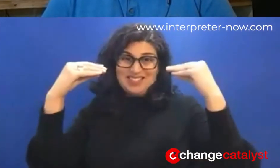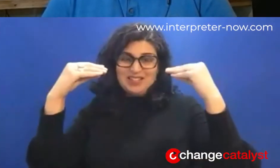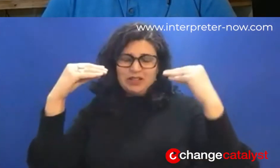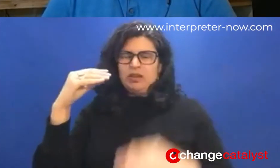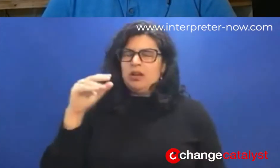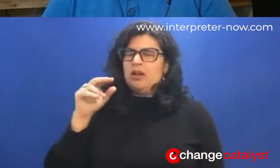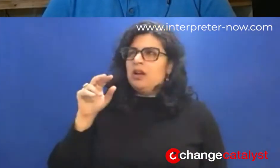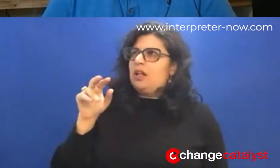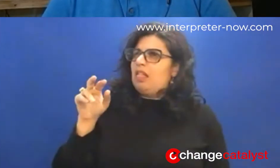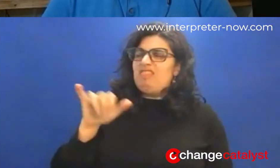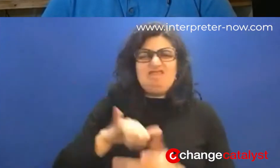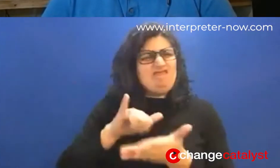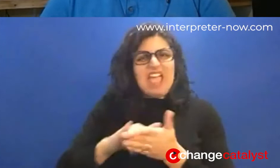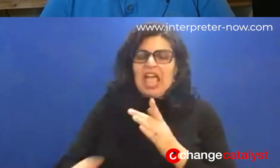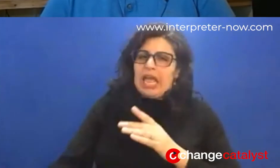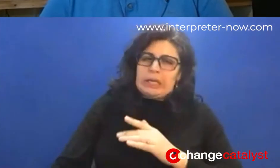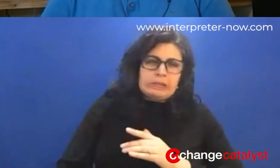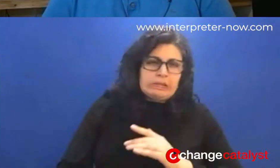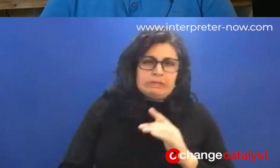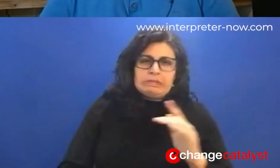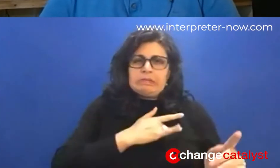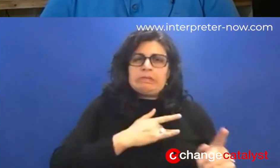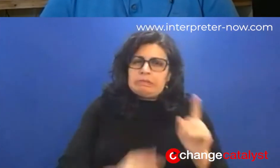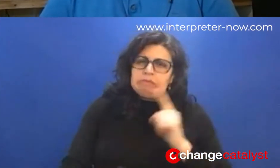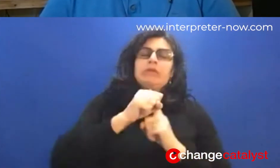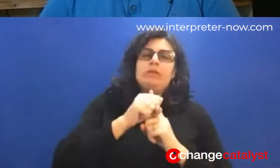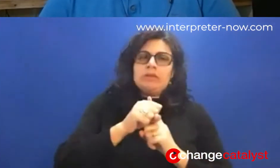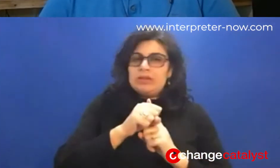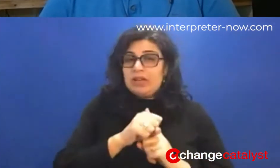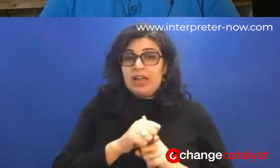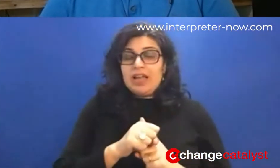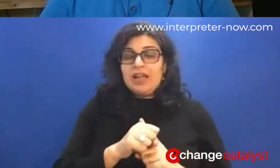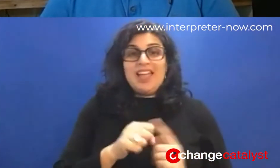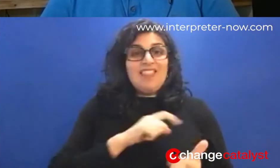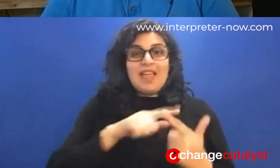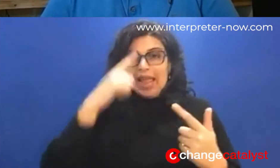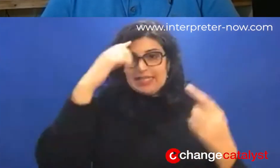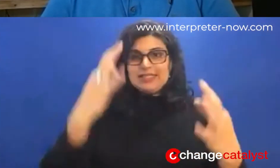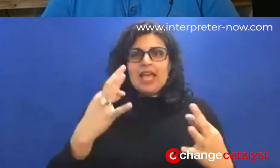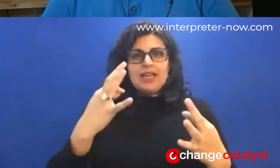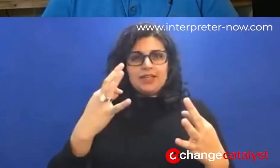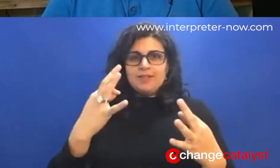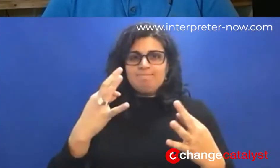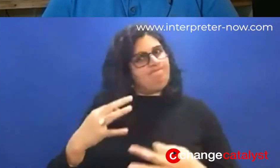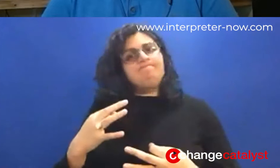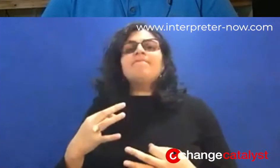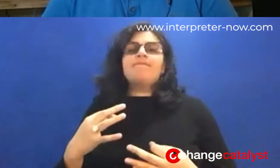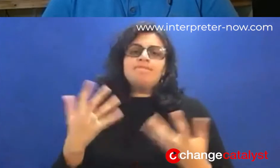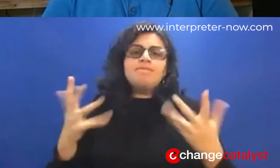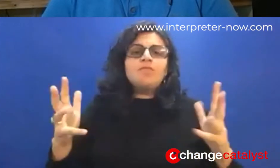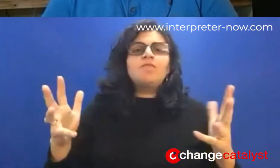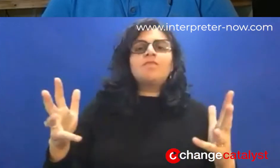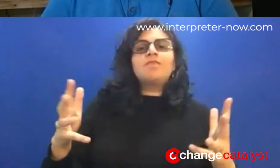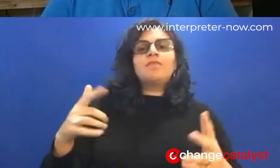that I was pushing down. And I made a commitment that I was going to show up as my